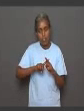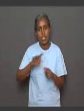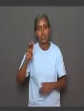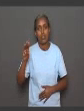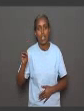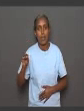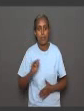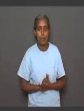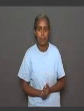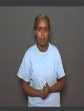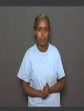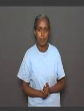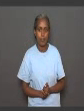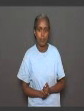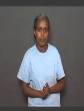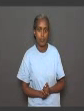m.